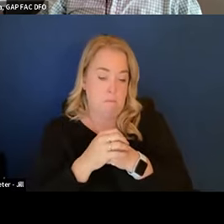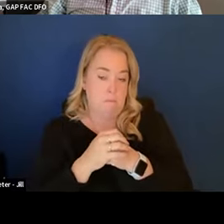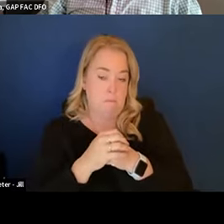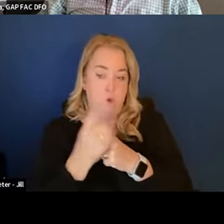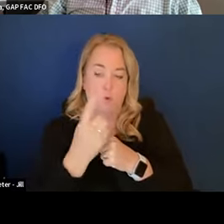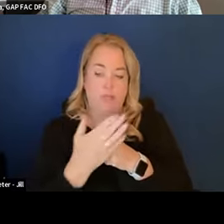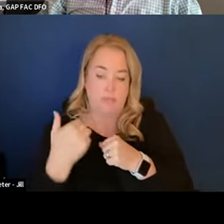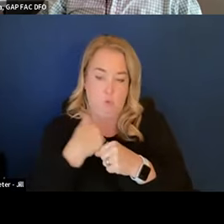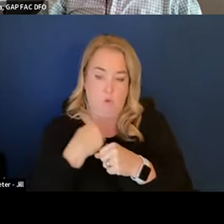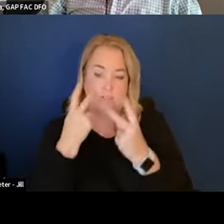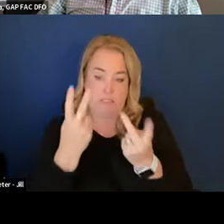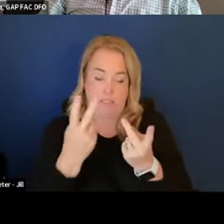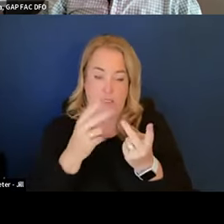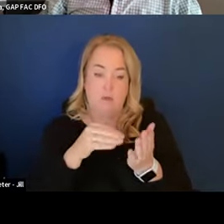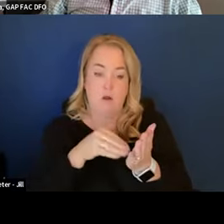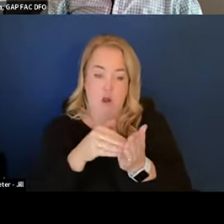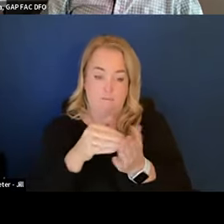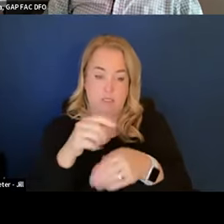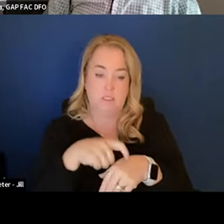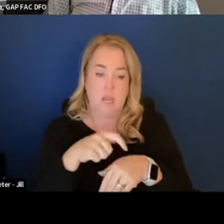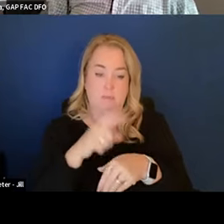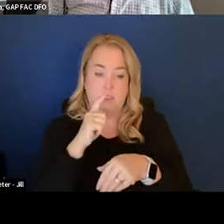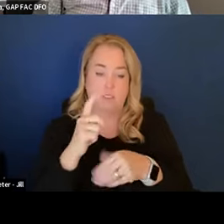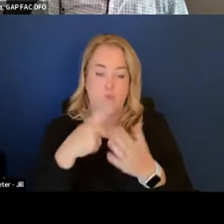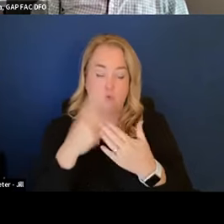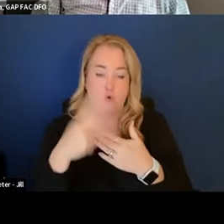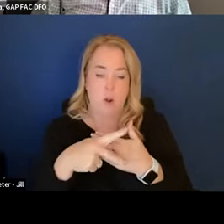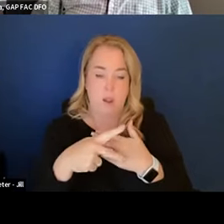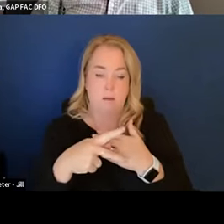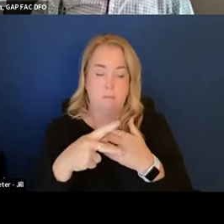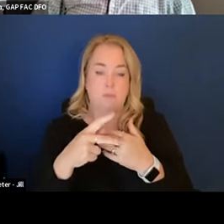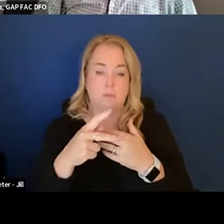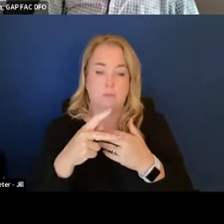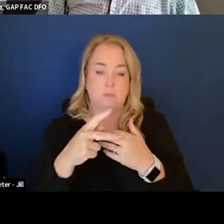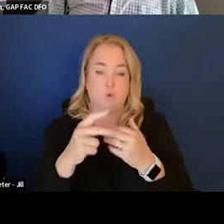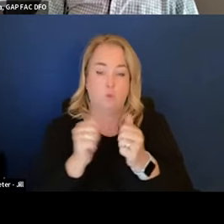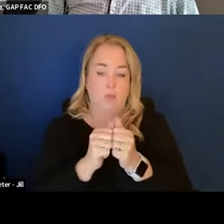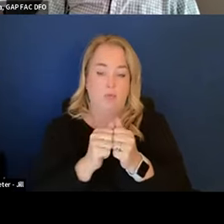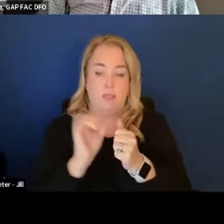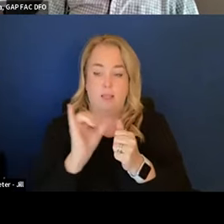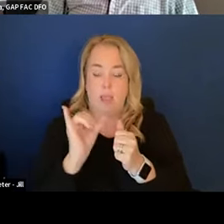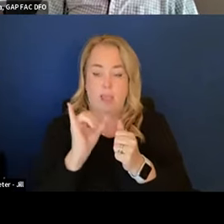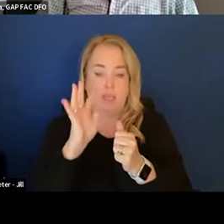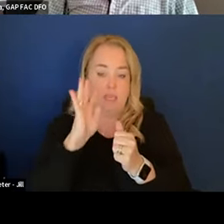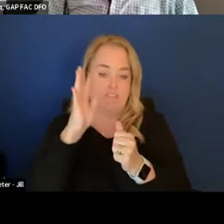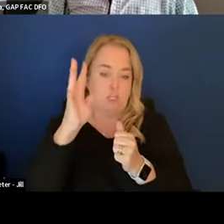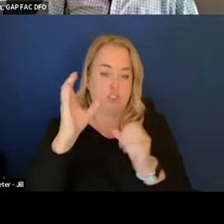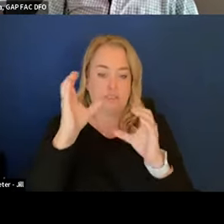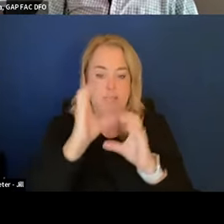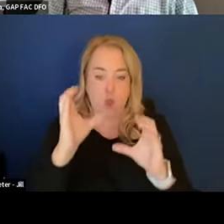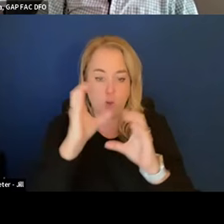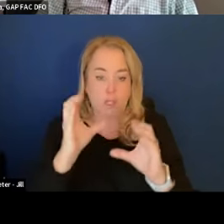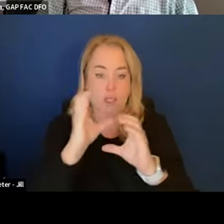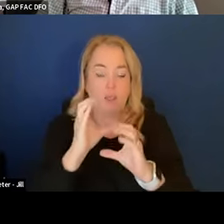one of the things we've seen is quite often there's the programs with some accelerators where it's like innovation scouting or things like that in